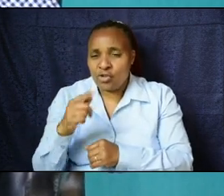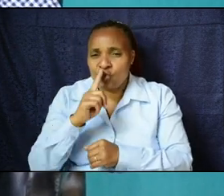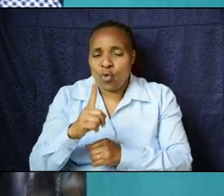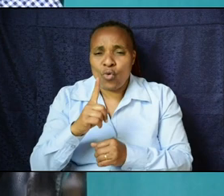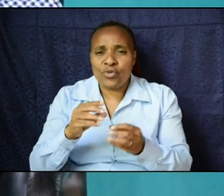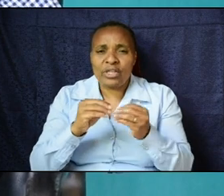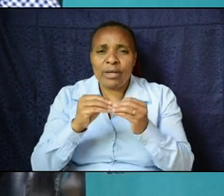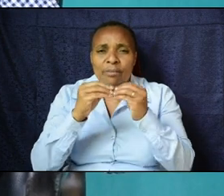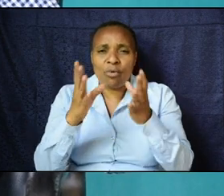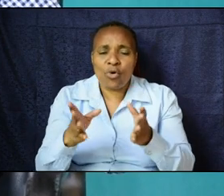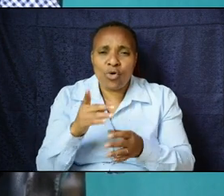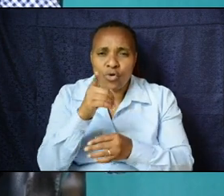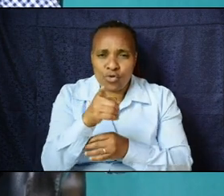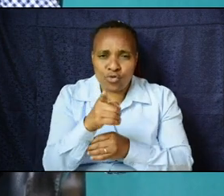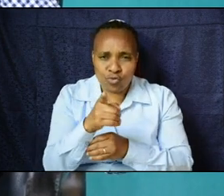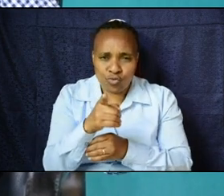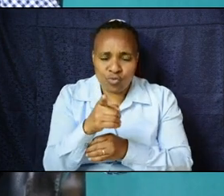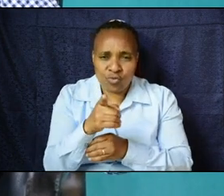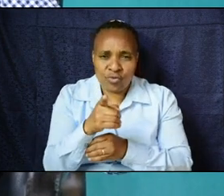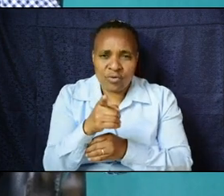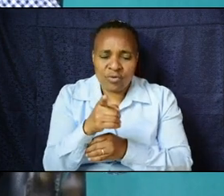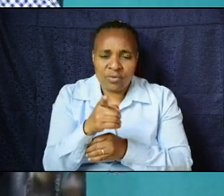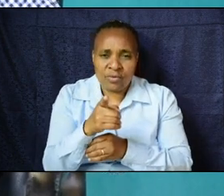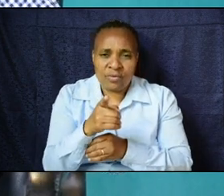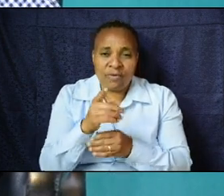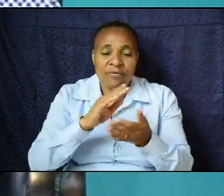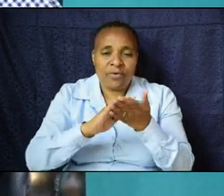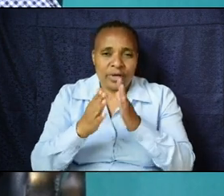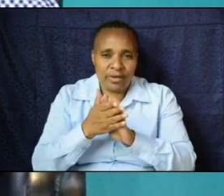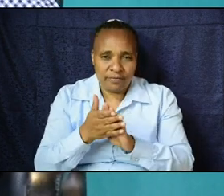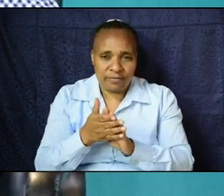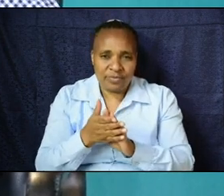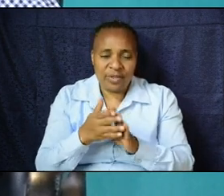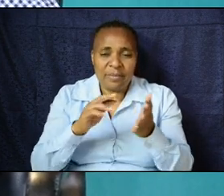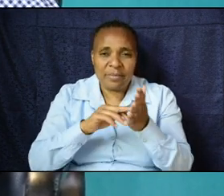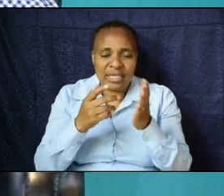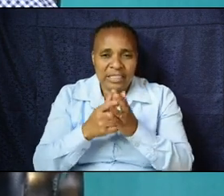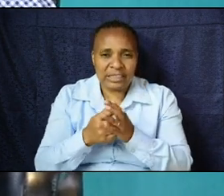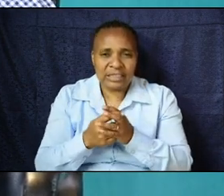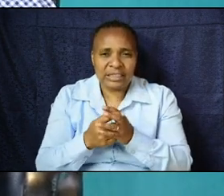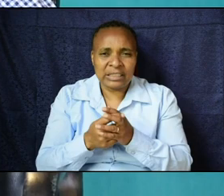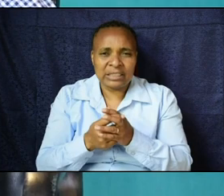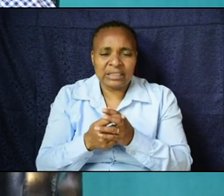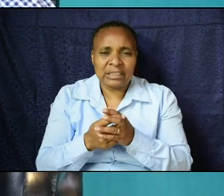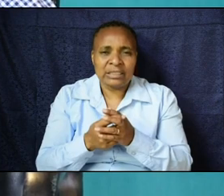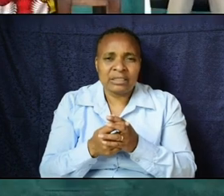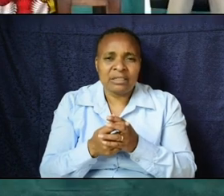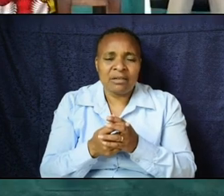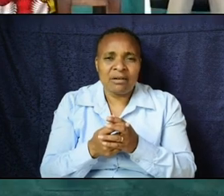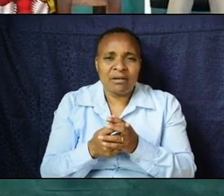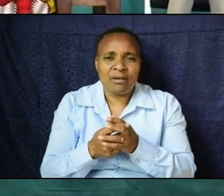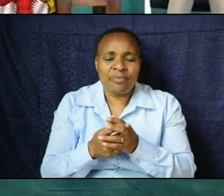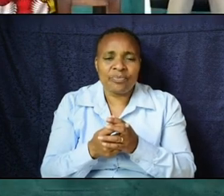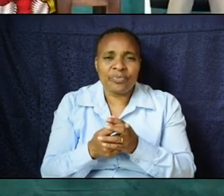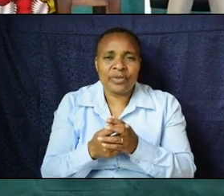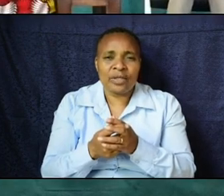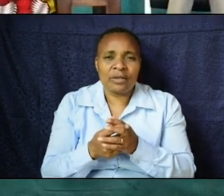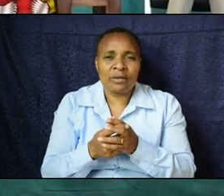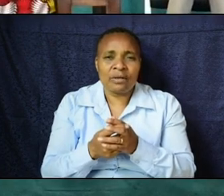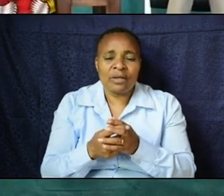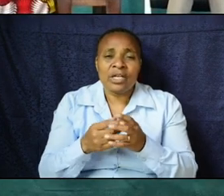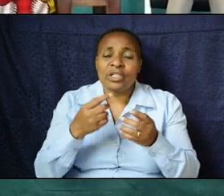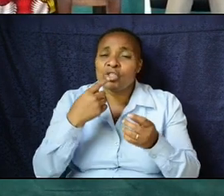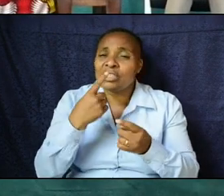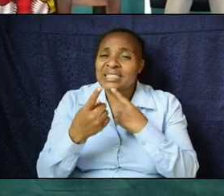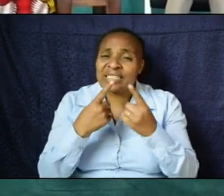forgiven. So I think you can also, you know, like Silas, I probably can just help you out with that. Probably trying